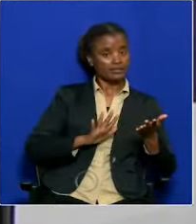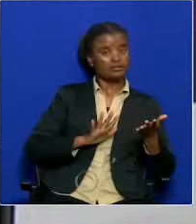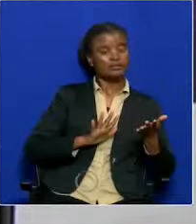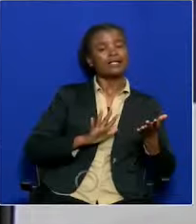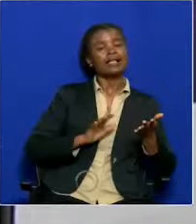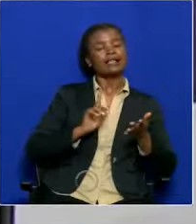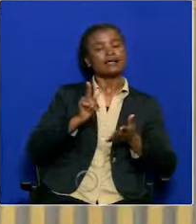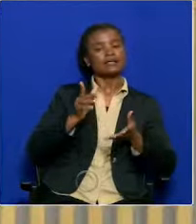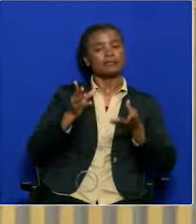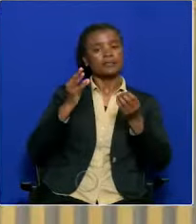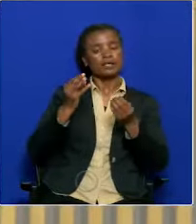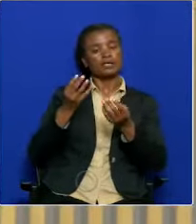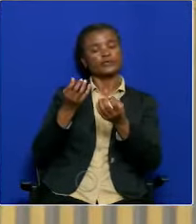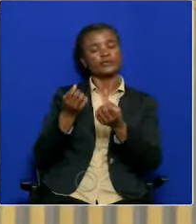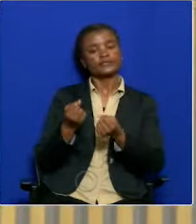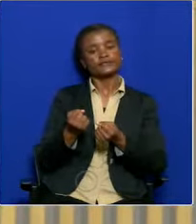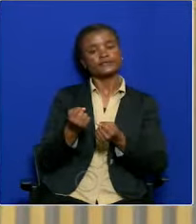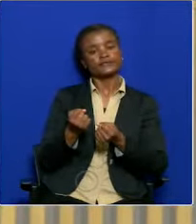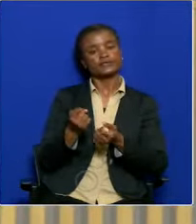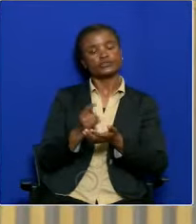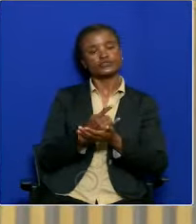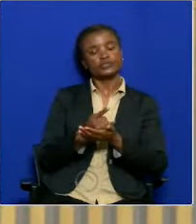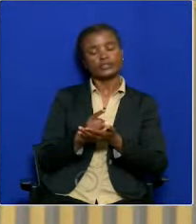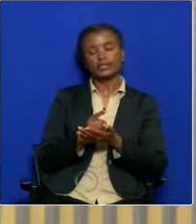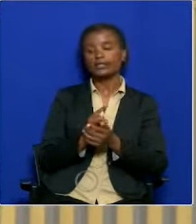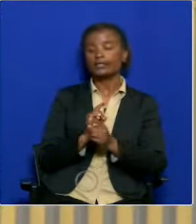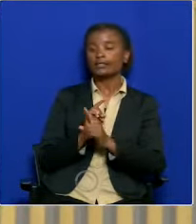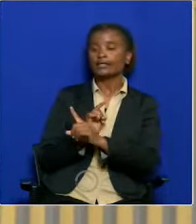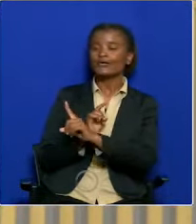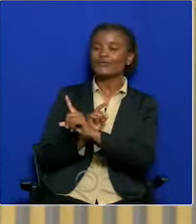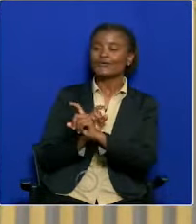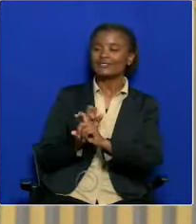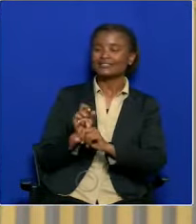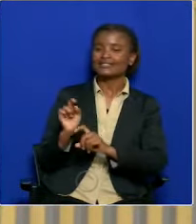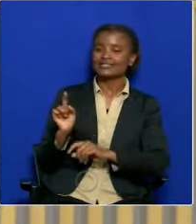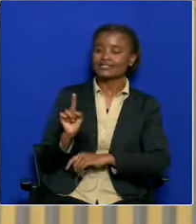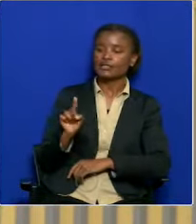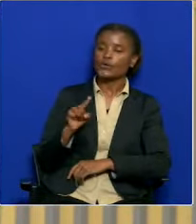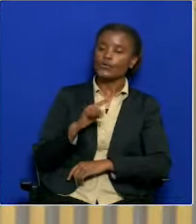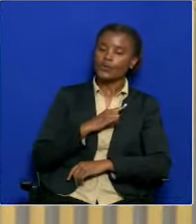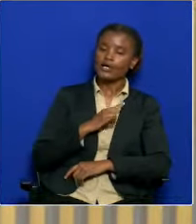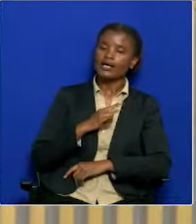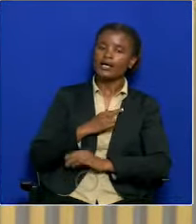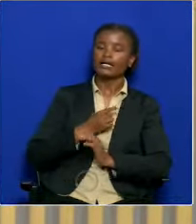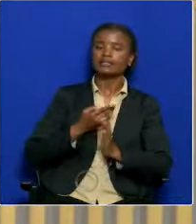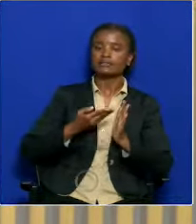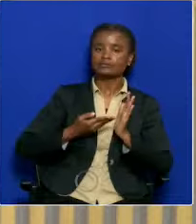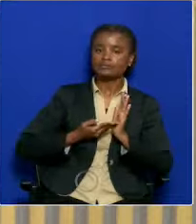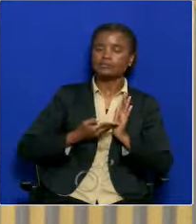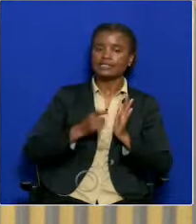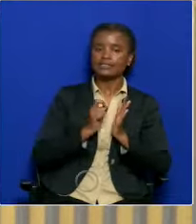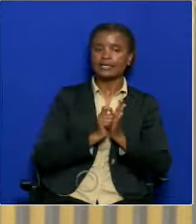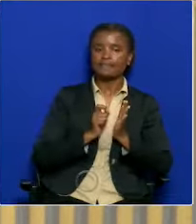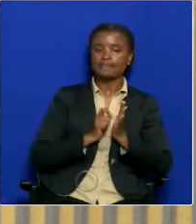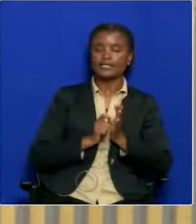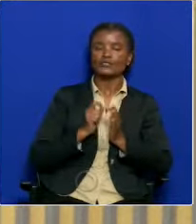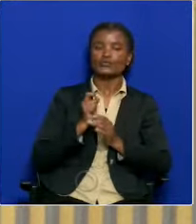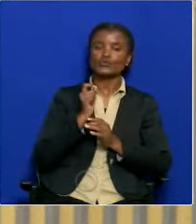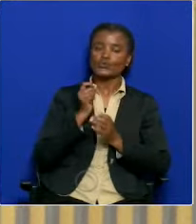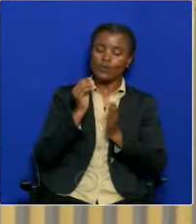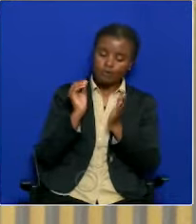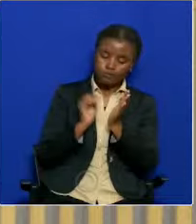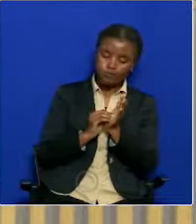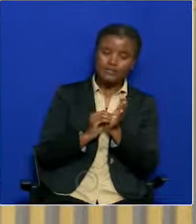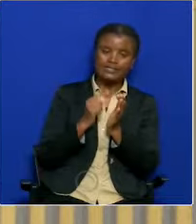General, the question is, why did you not mention in your statement that the day before, Nkosi sent you